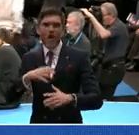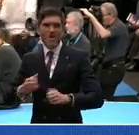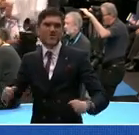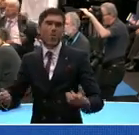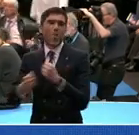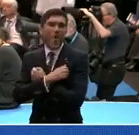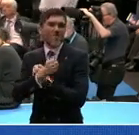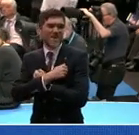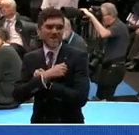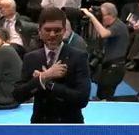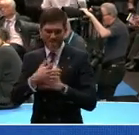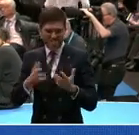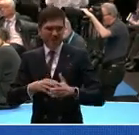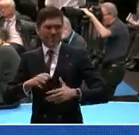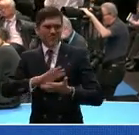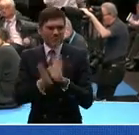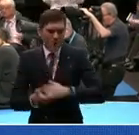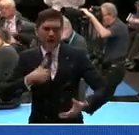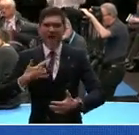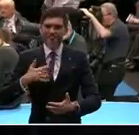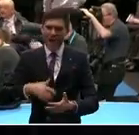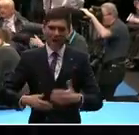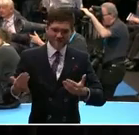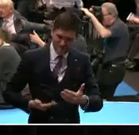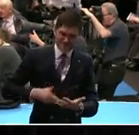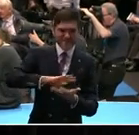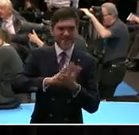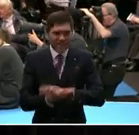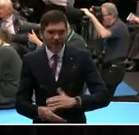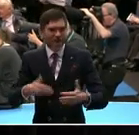our way of life and draining police resources.